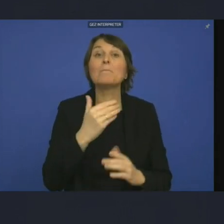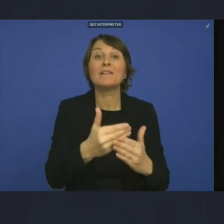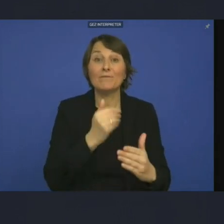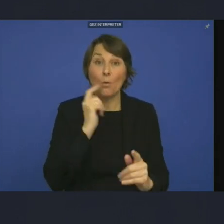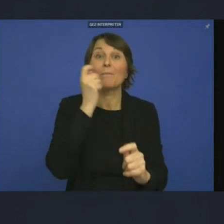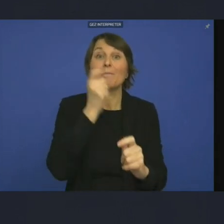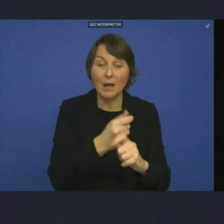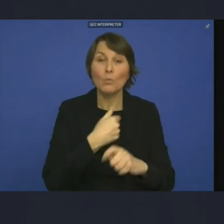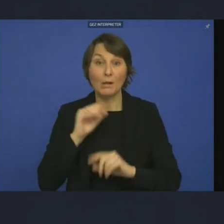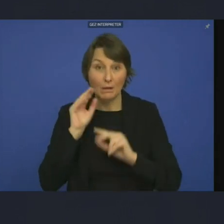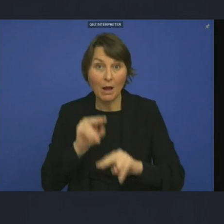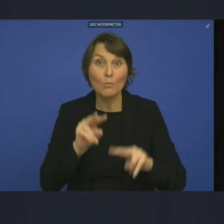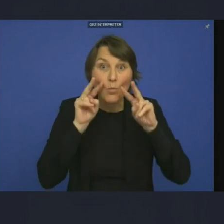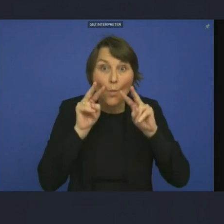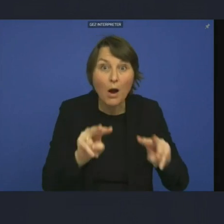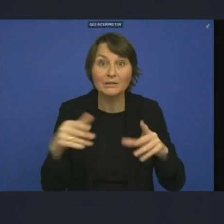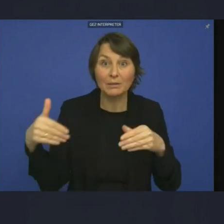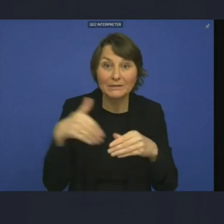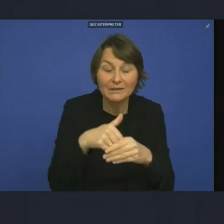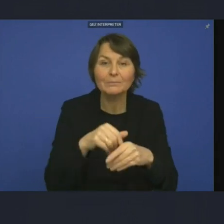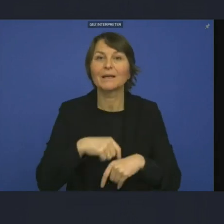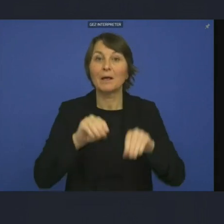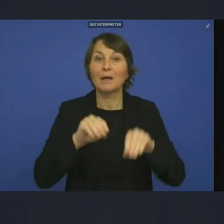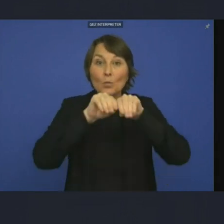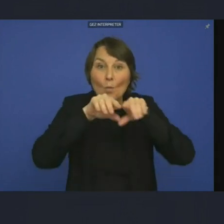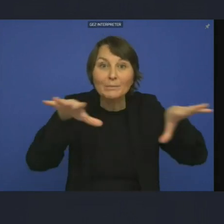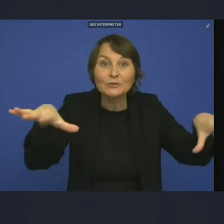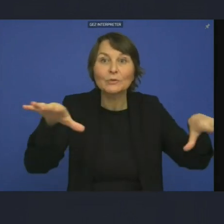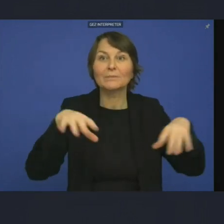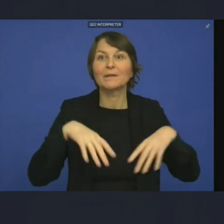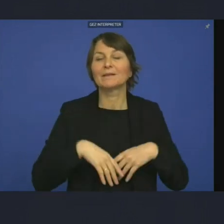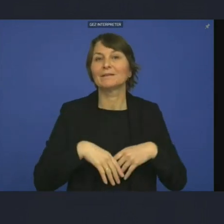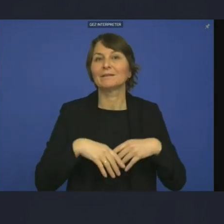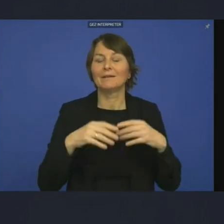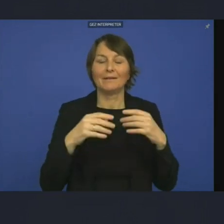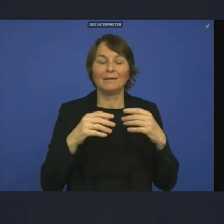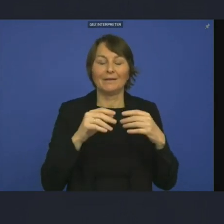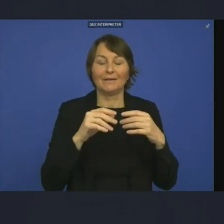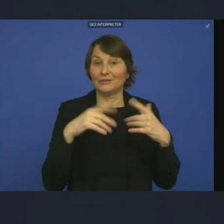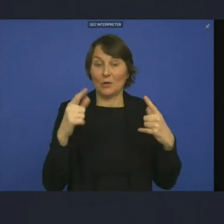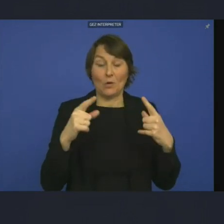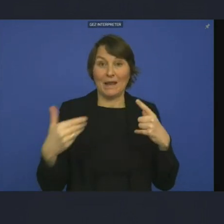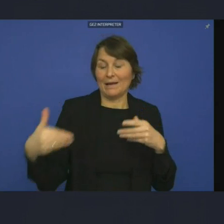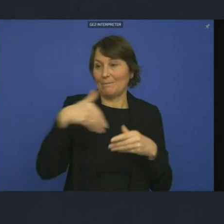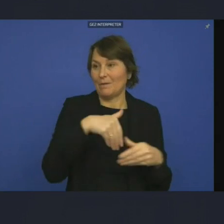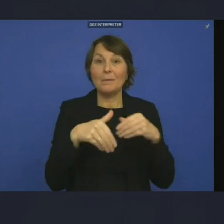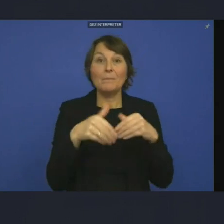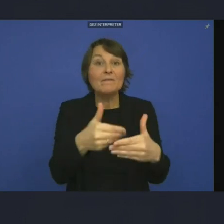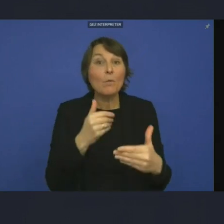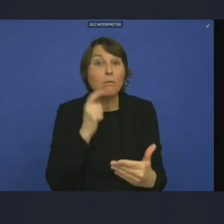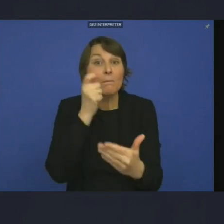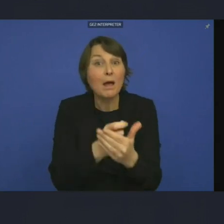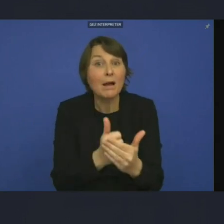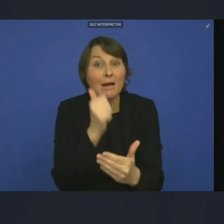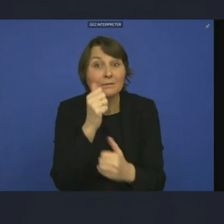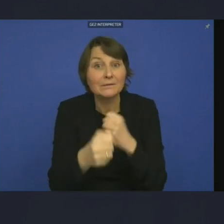that we have a lot of people participating in this event that didn't apply last year or in the